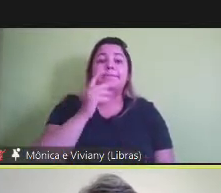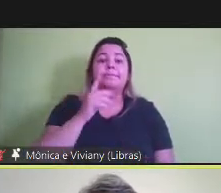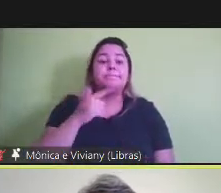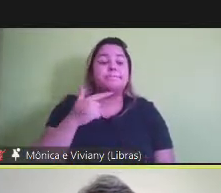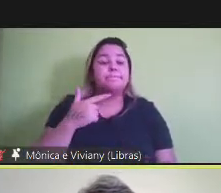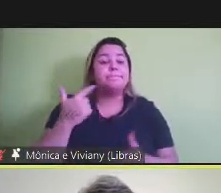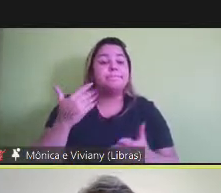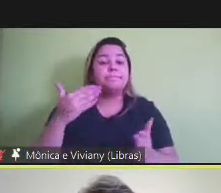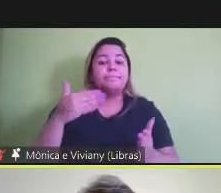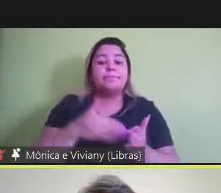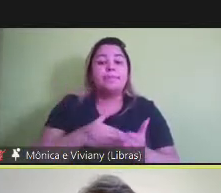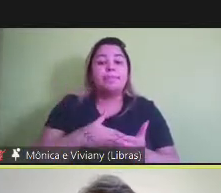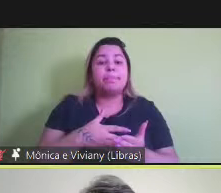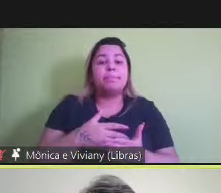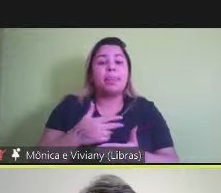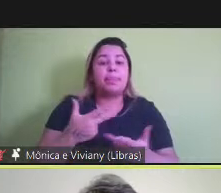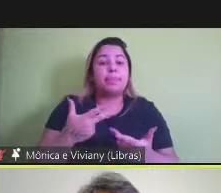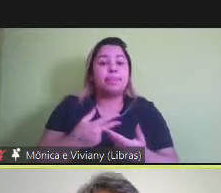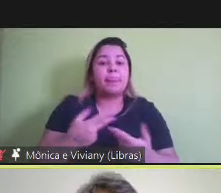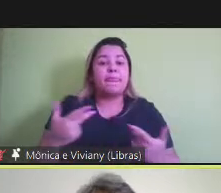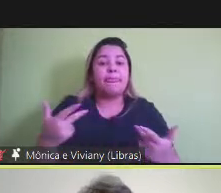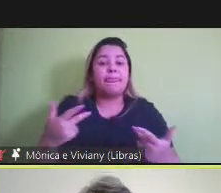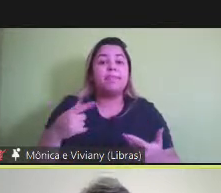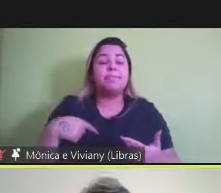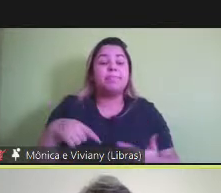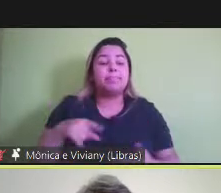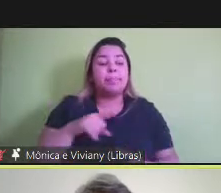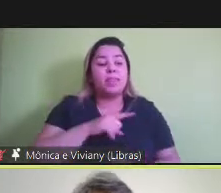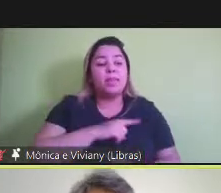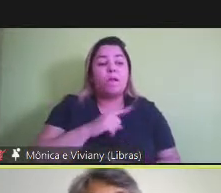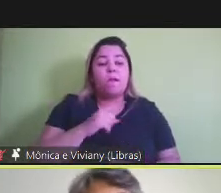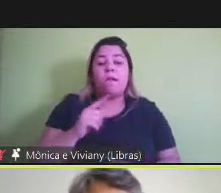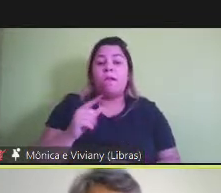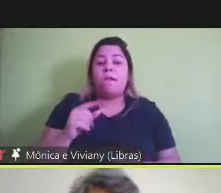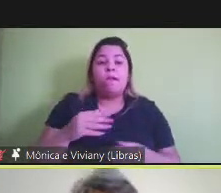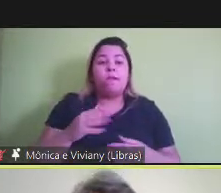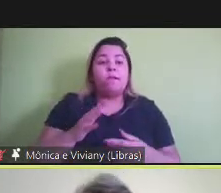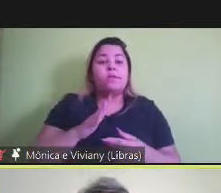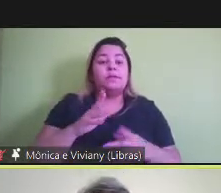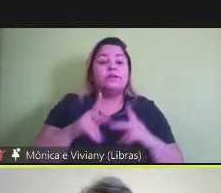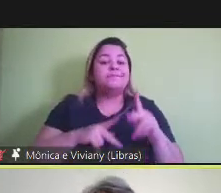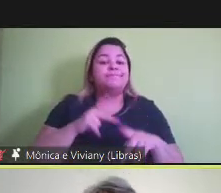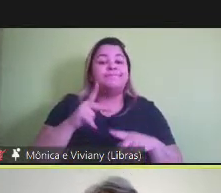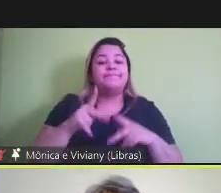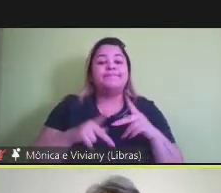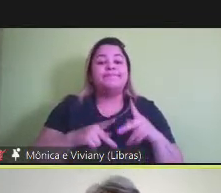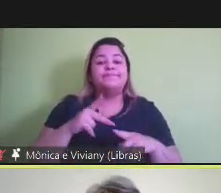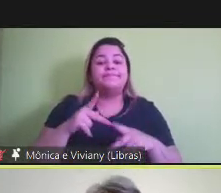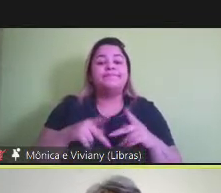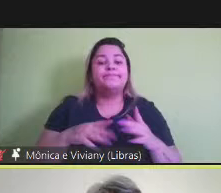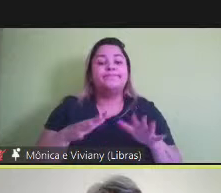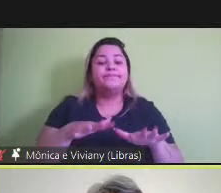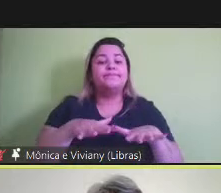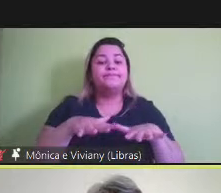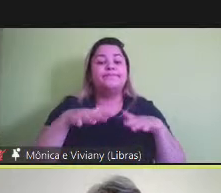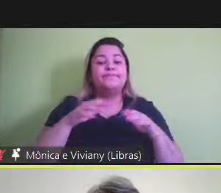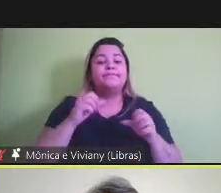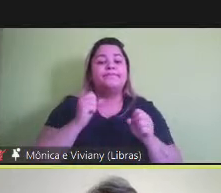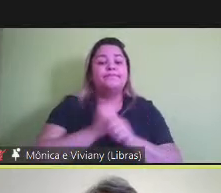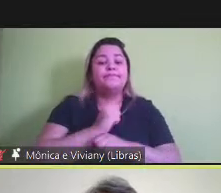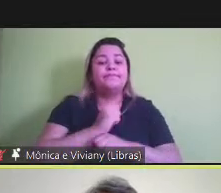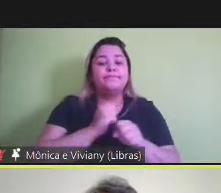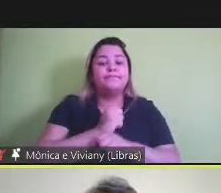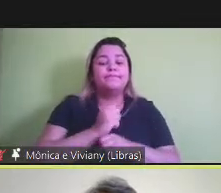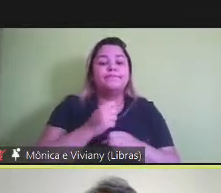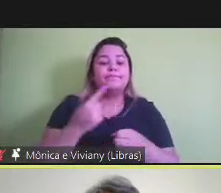aspect, something very useful. Sometimes we don't ask